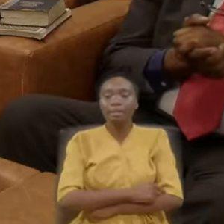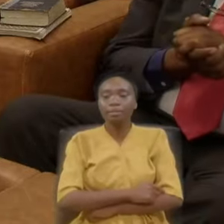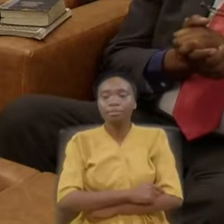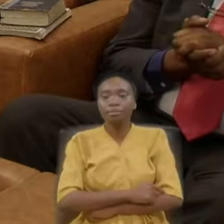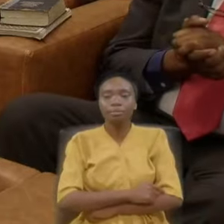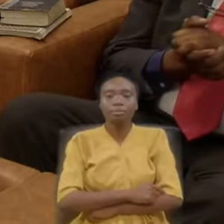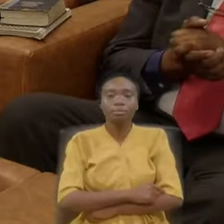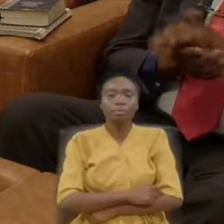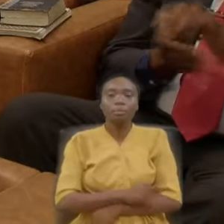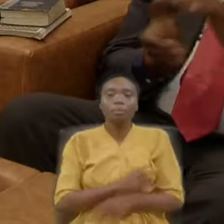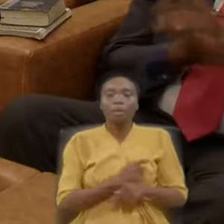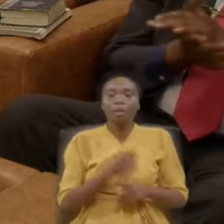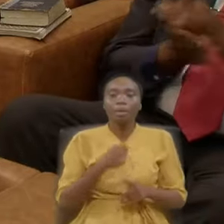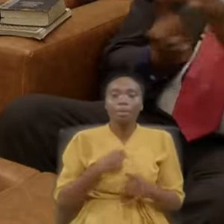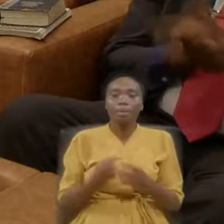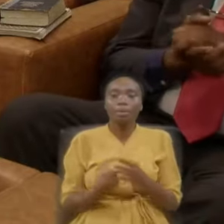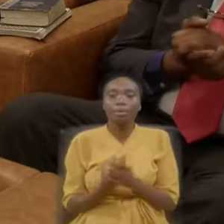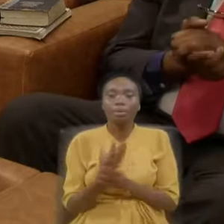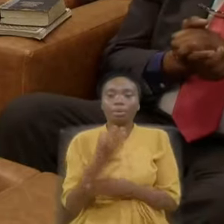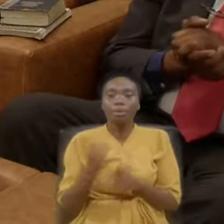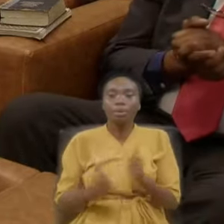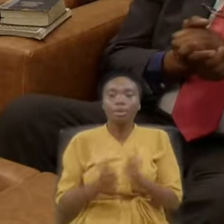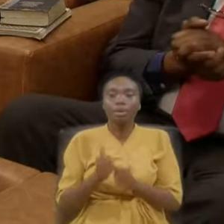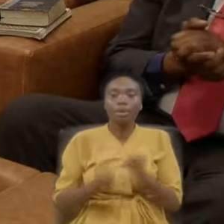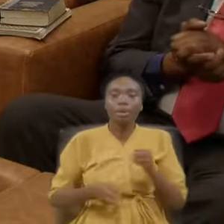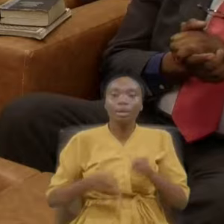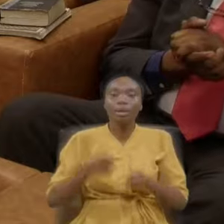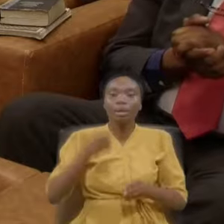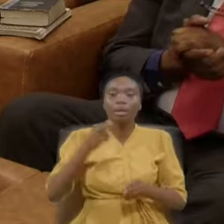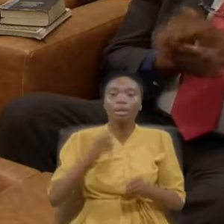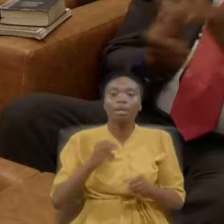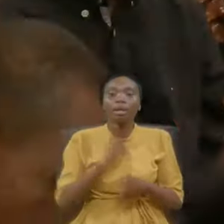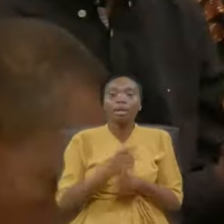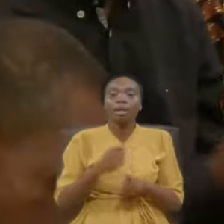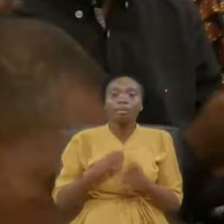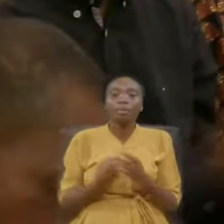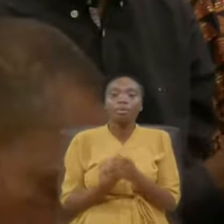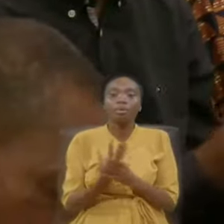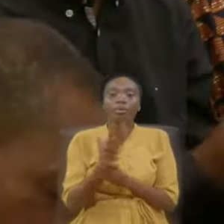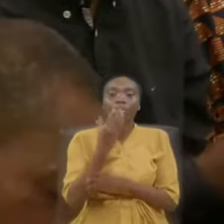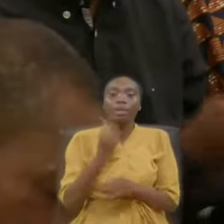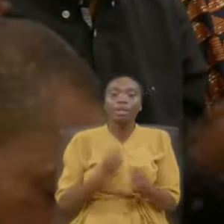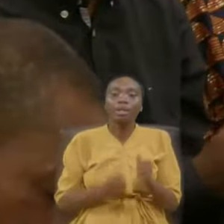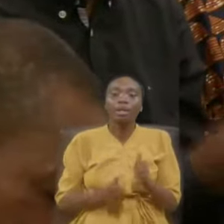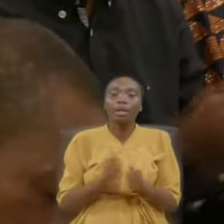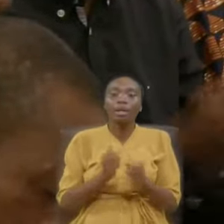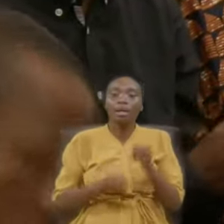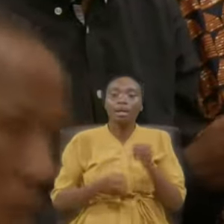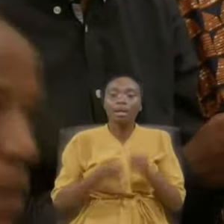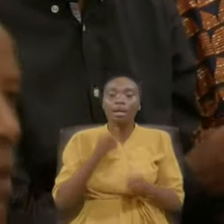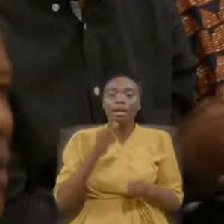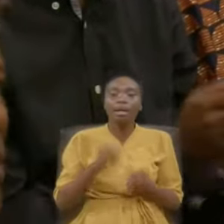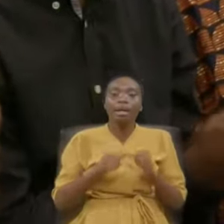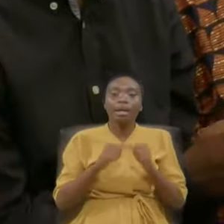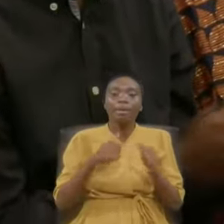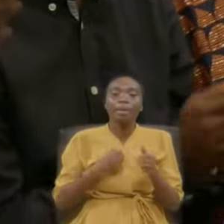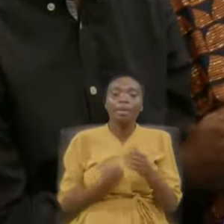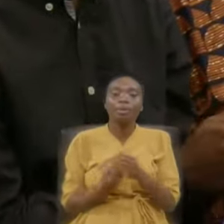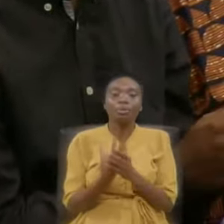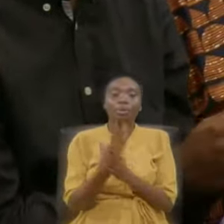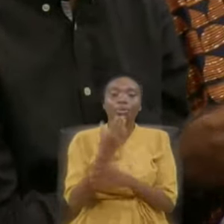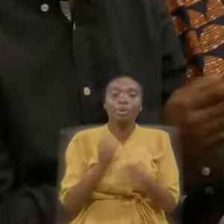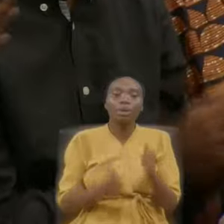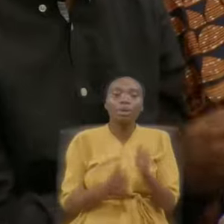higher every day. Higher every day, higher every